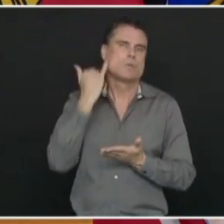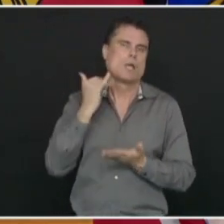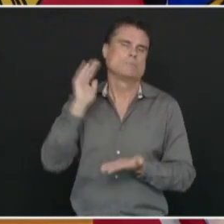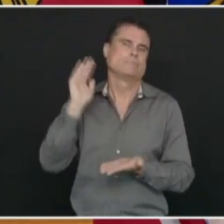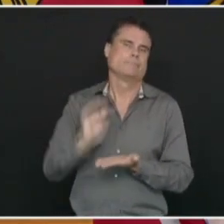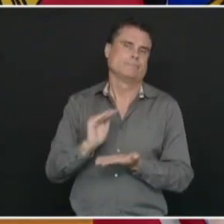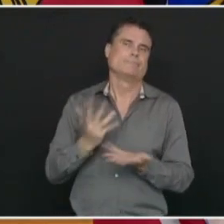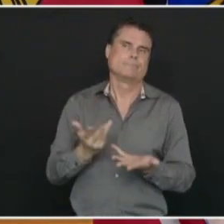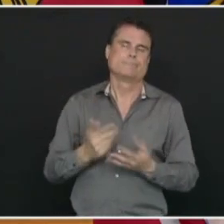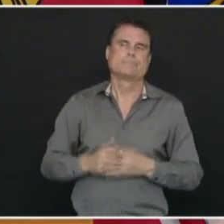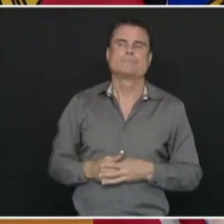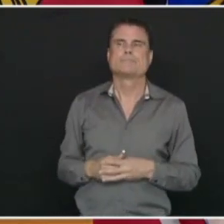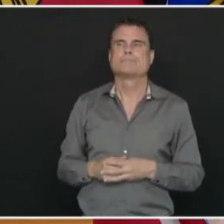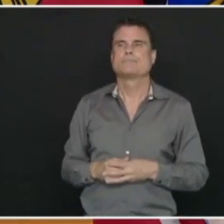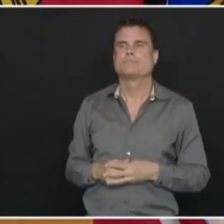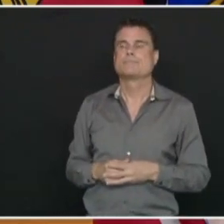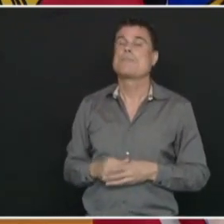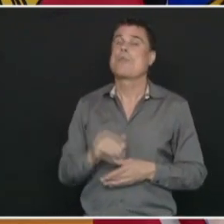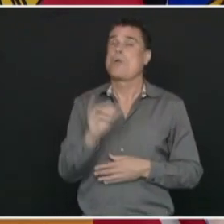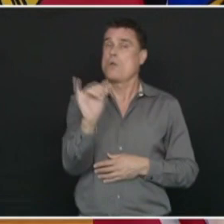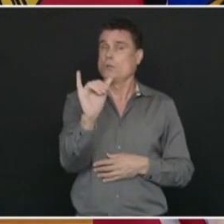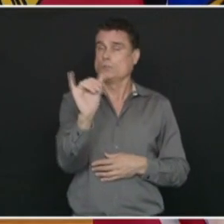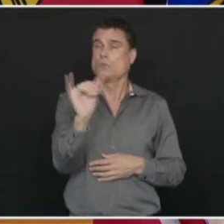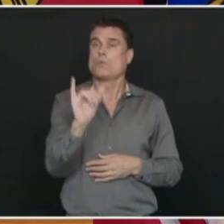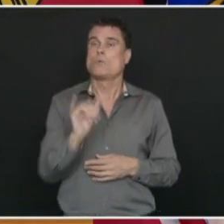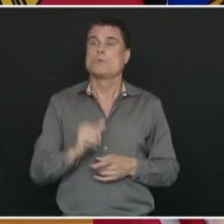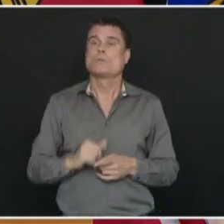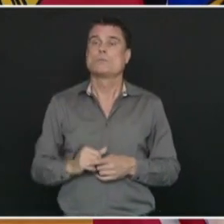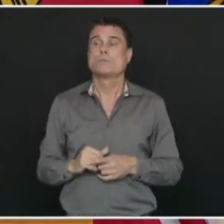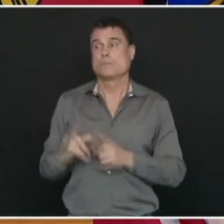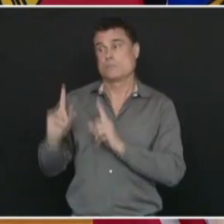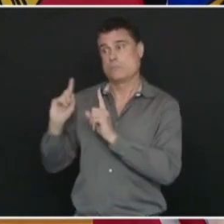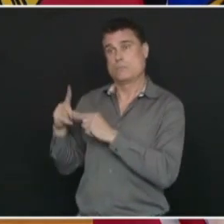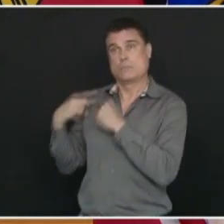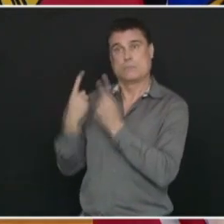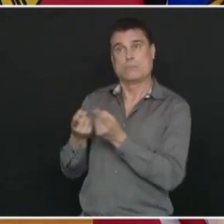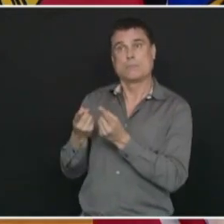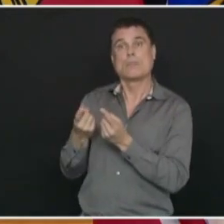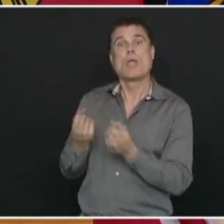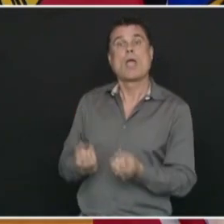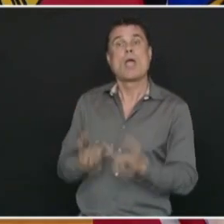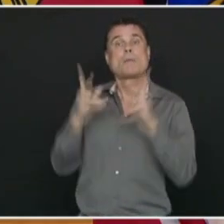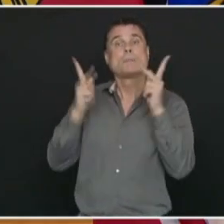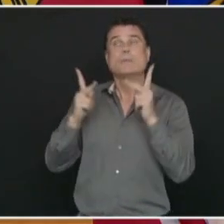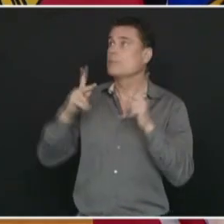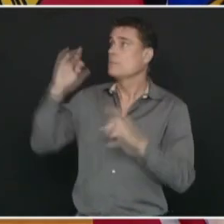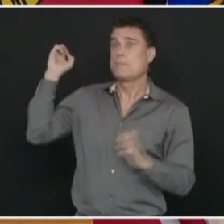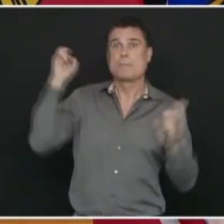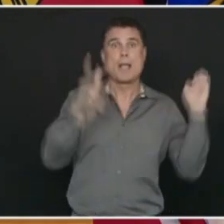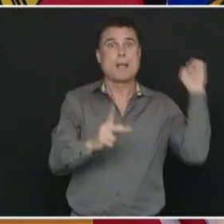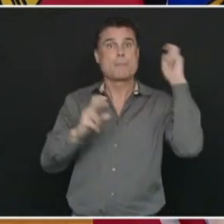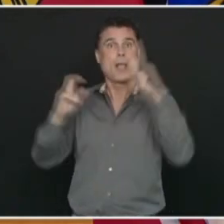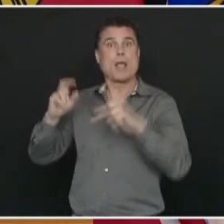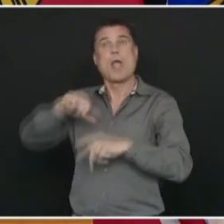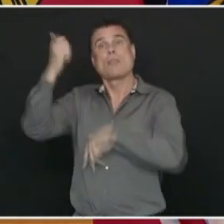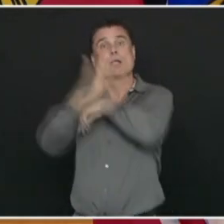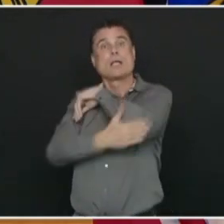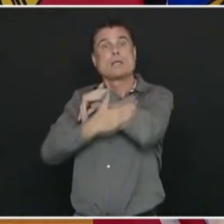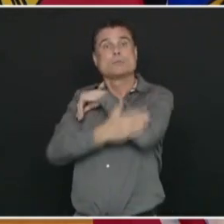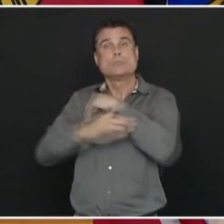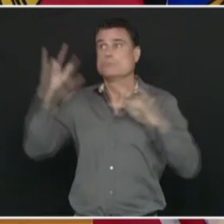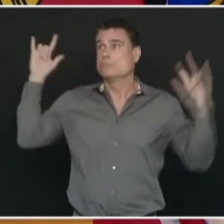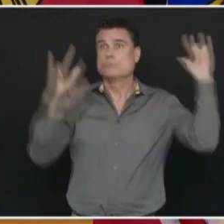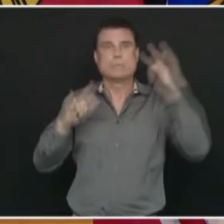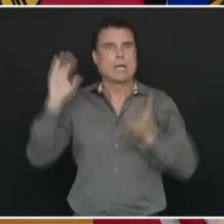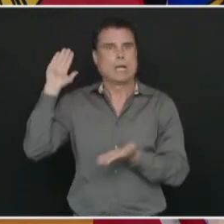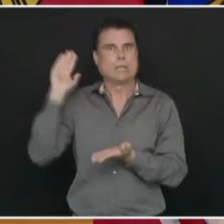Hello? Mark, are you there? Yeah, I'm there. Sorry, it's kind of starting off here. Yeah. So, Dr. Henry, I was just wanting to